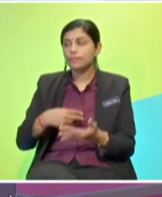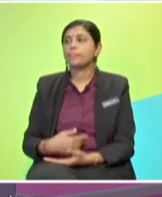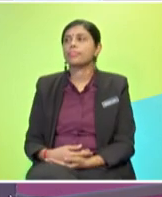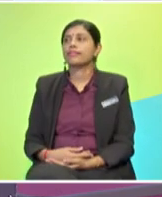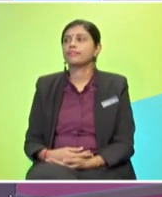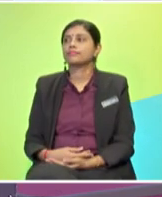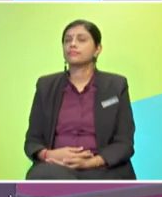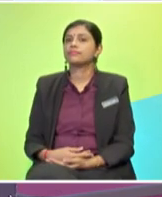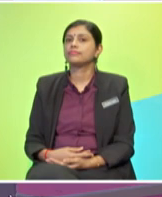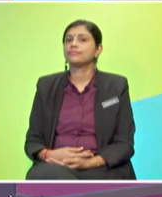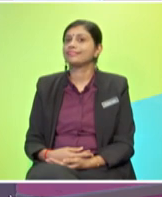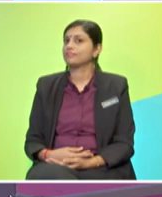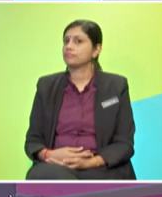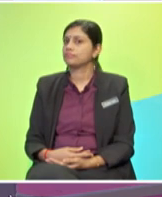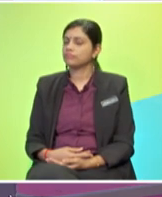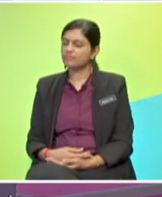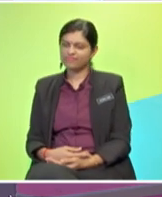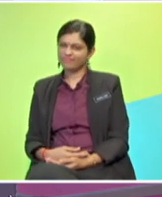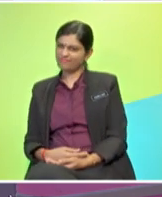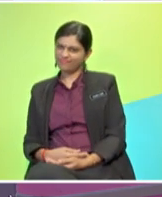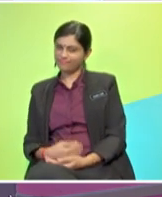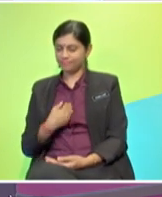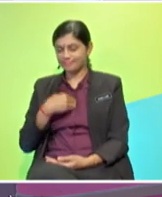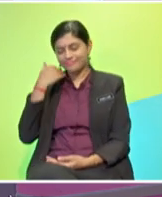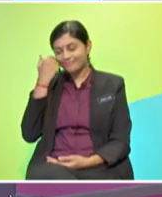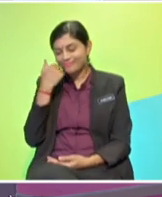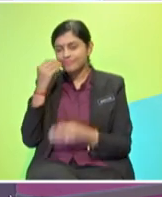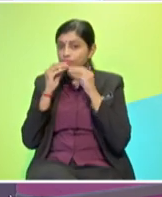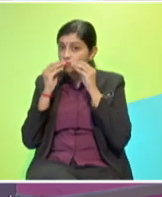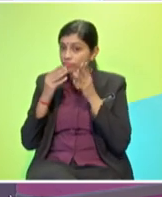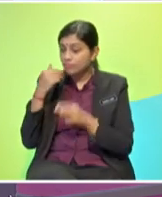I don't think so. But okay. You know, I prefer to